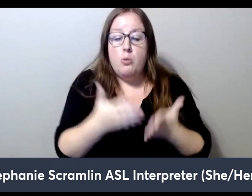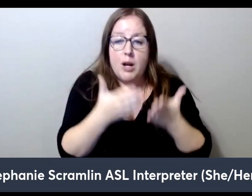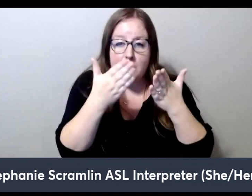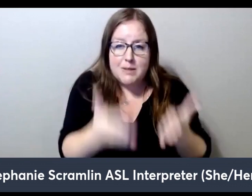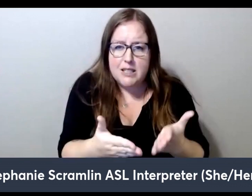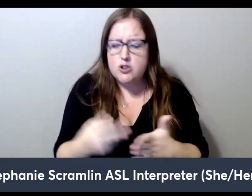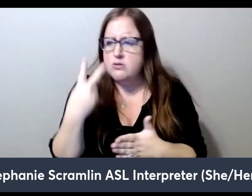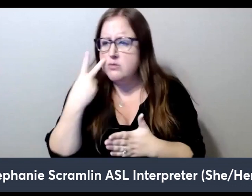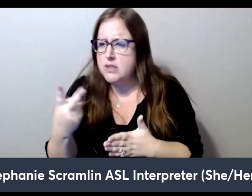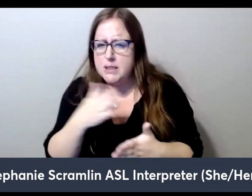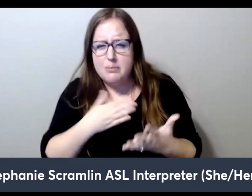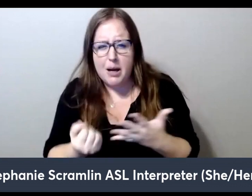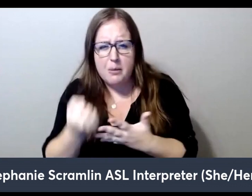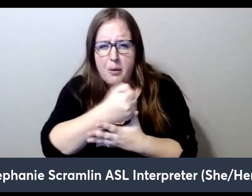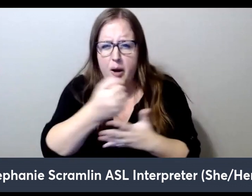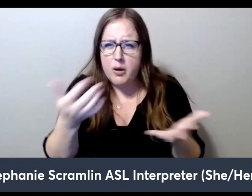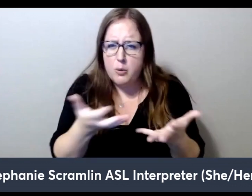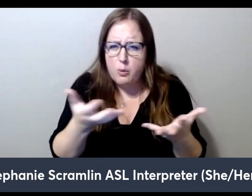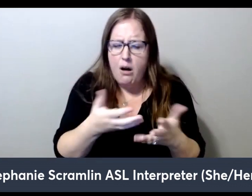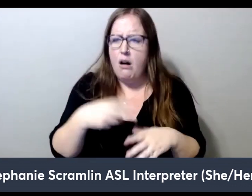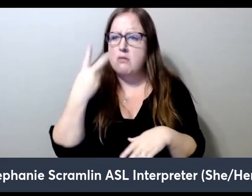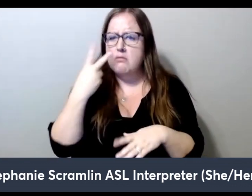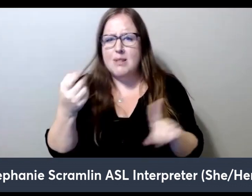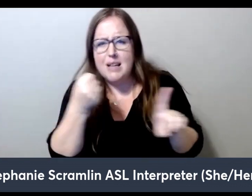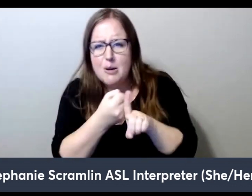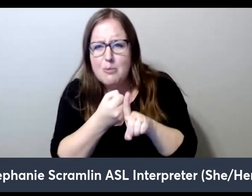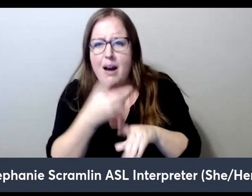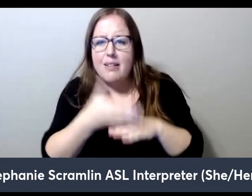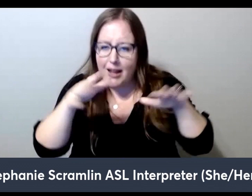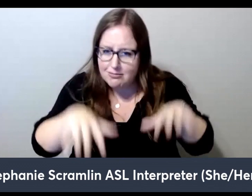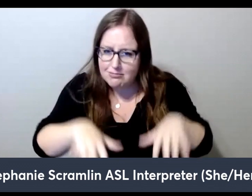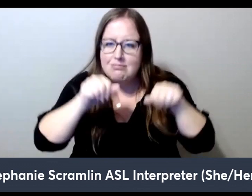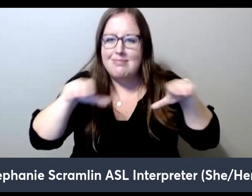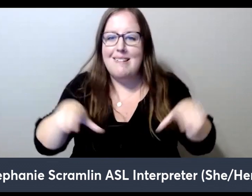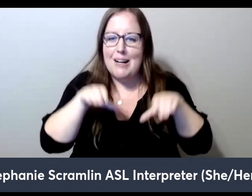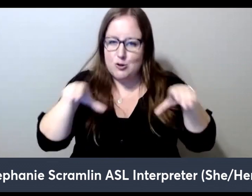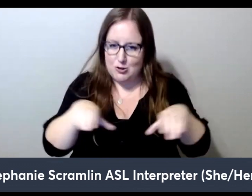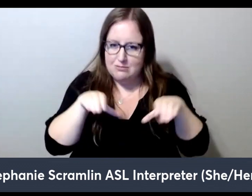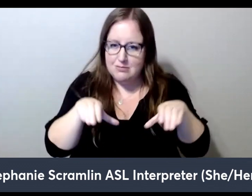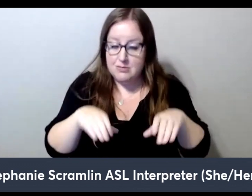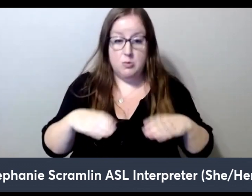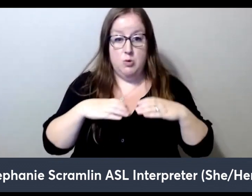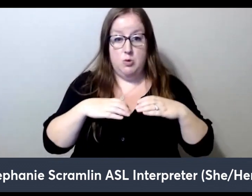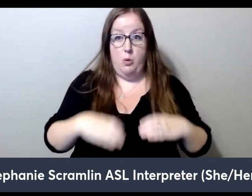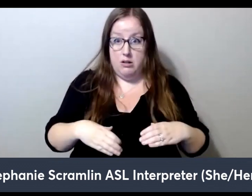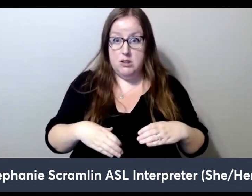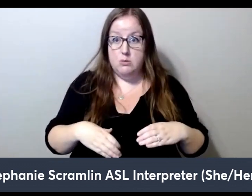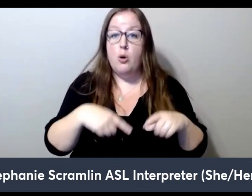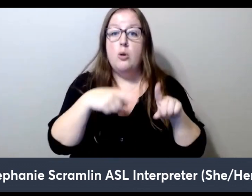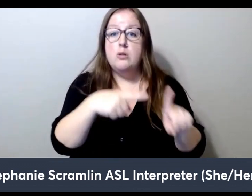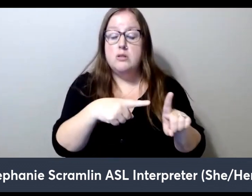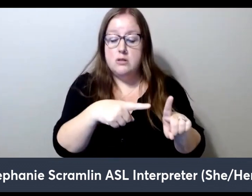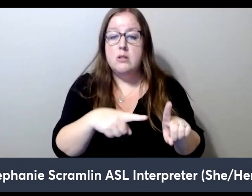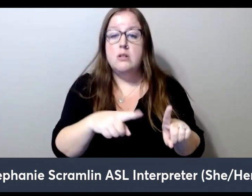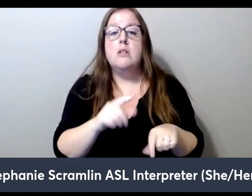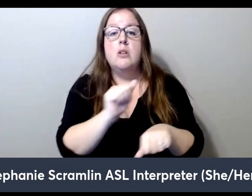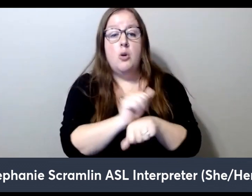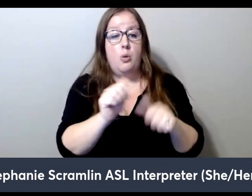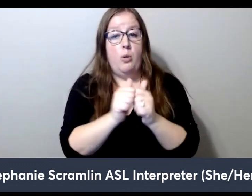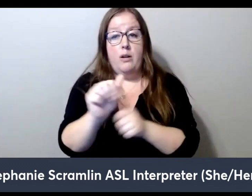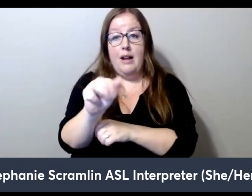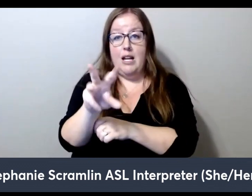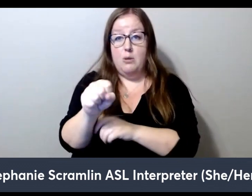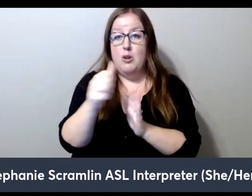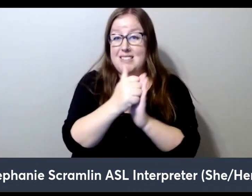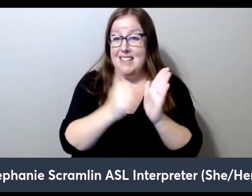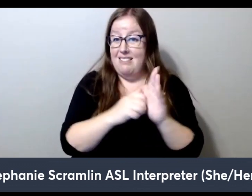of priority, identify the impact, and then take action. Right. So customers all often work with their AWS